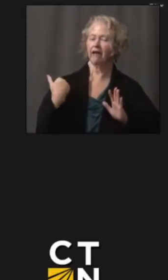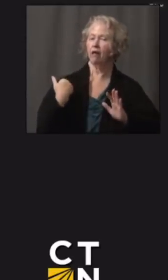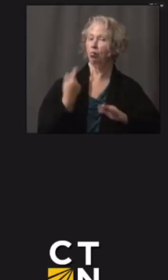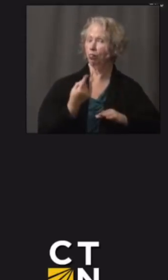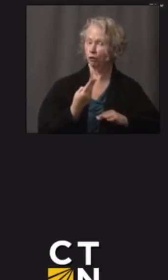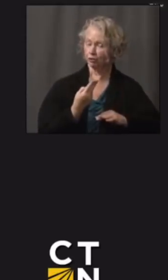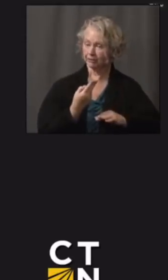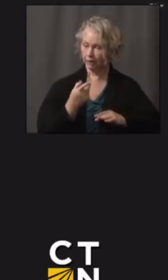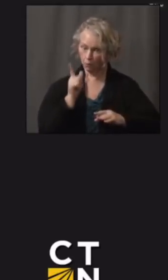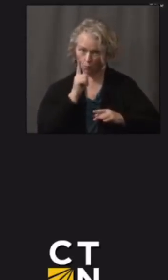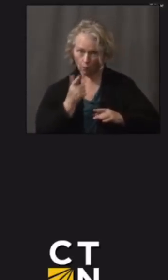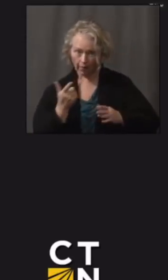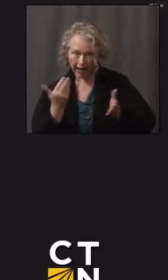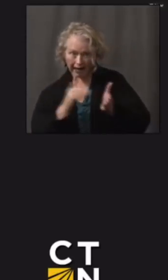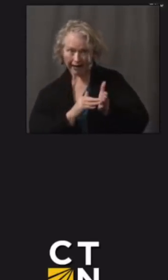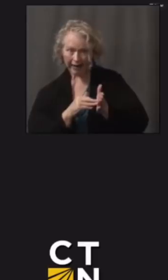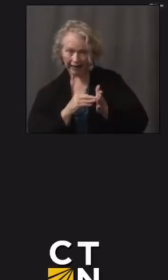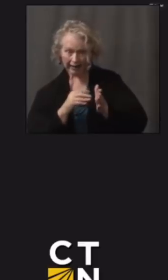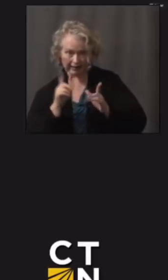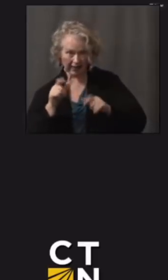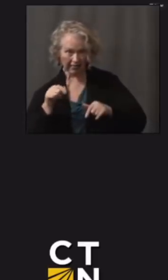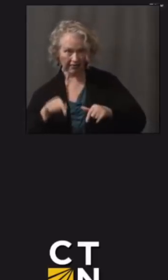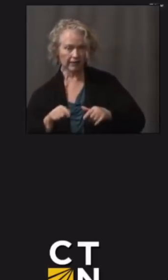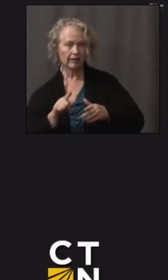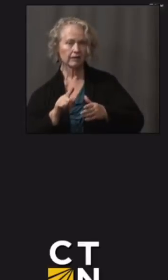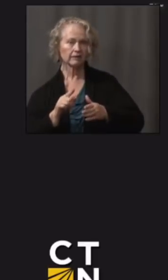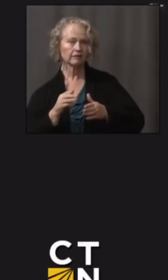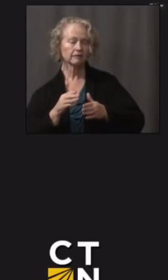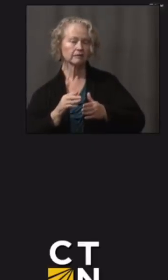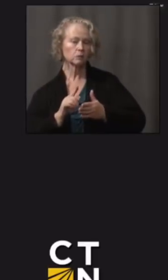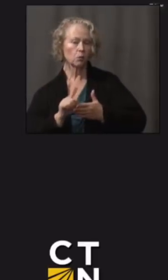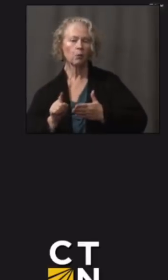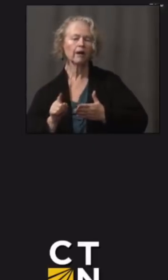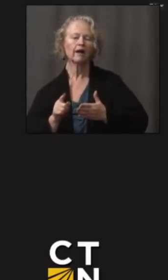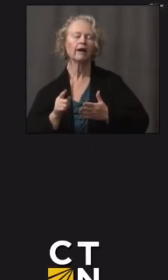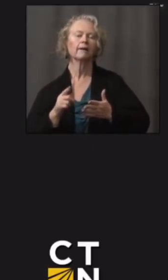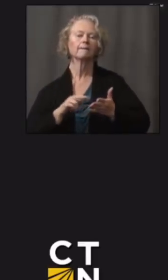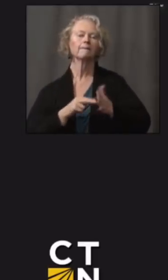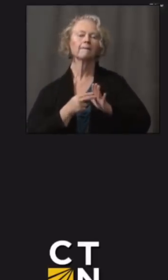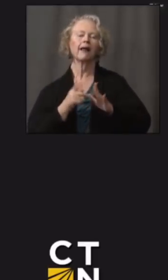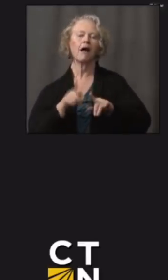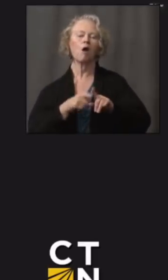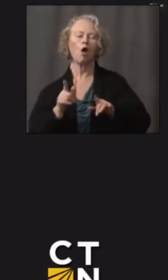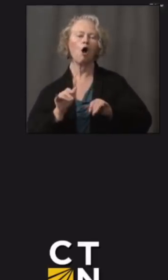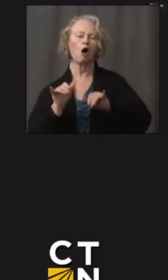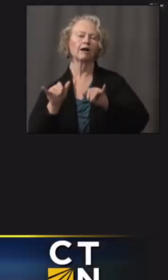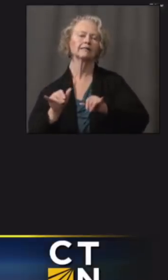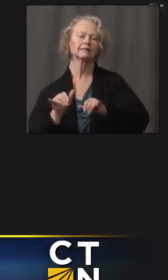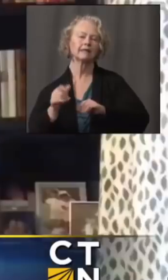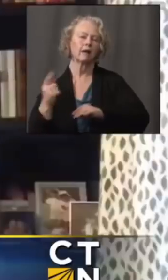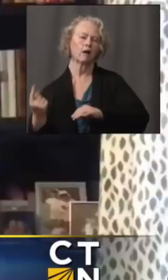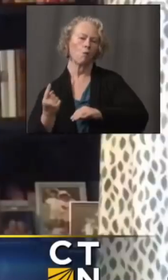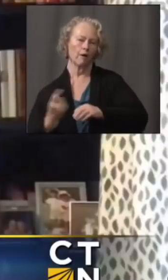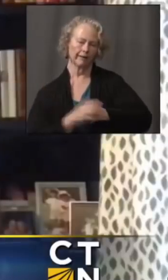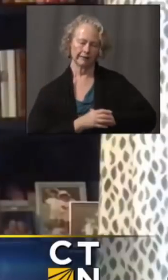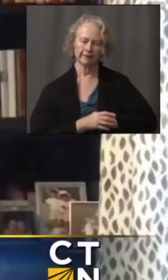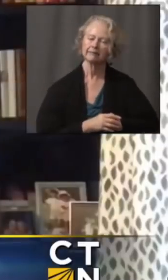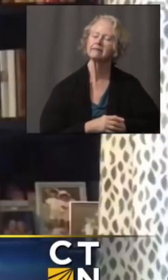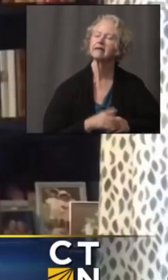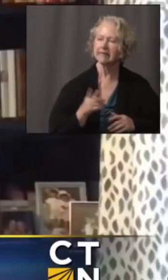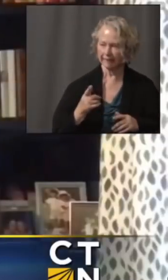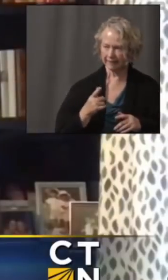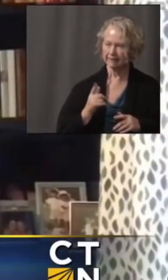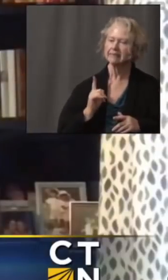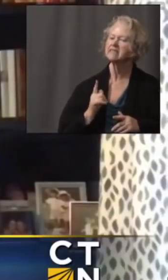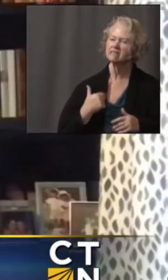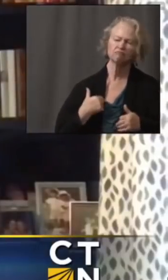planning on getting tested again this week? And if so, how long would you plan to stay in quarantine? I plan to get tested on